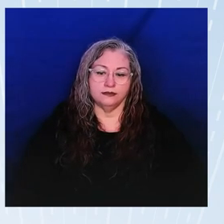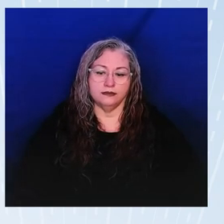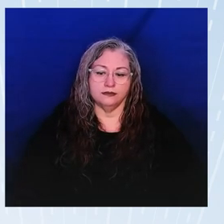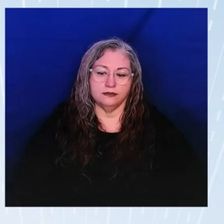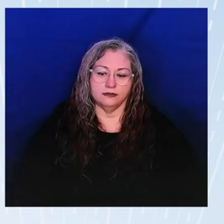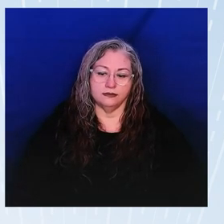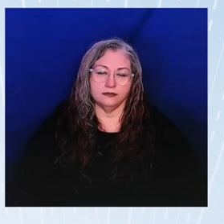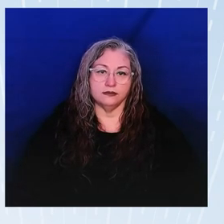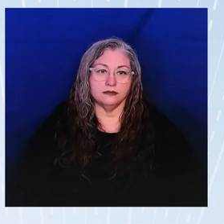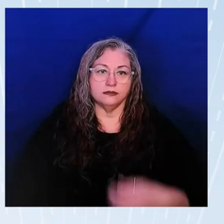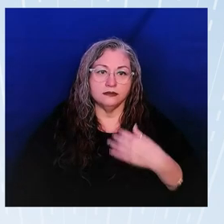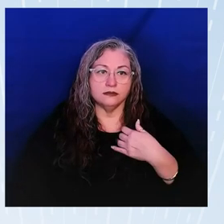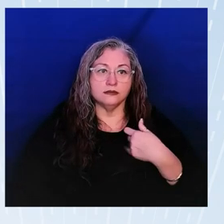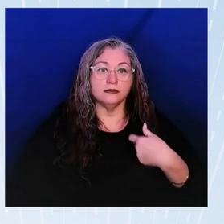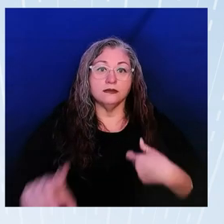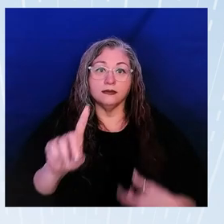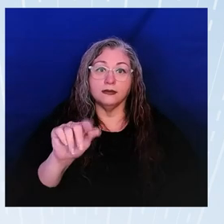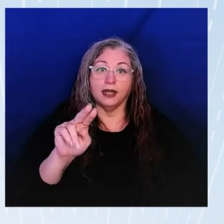Daniel?